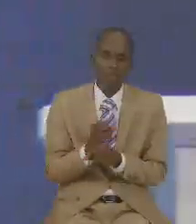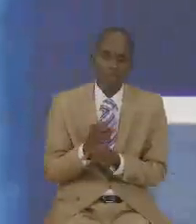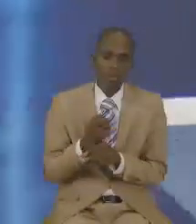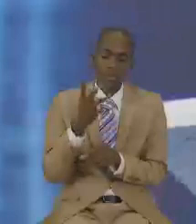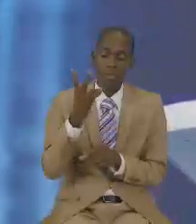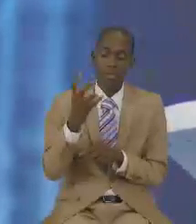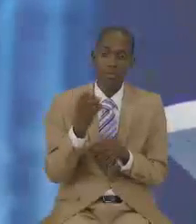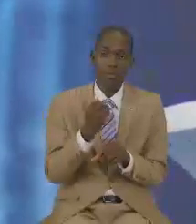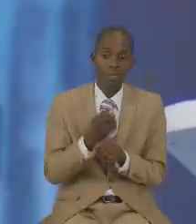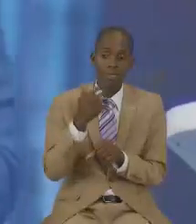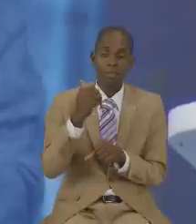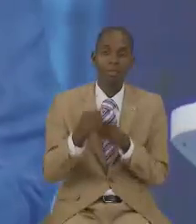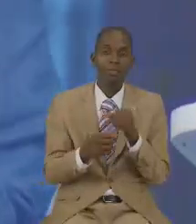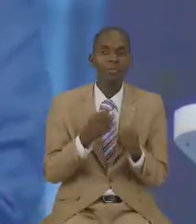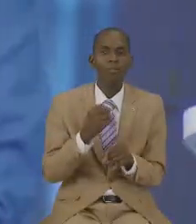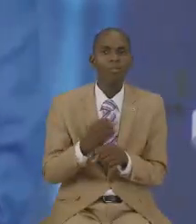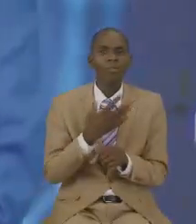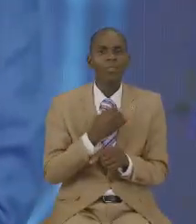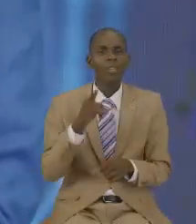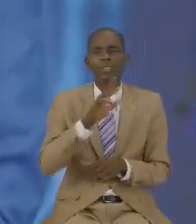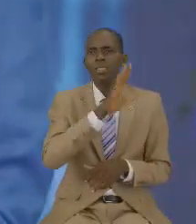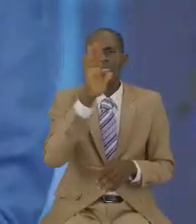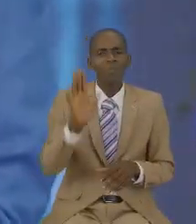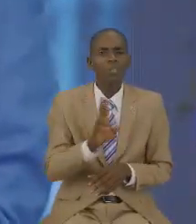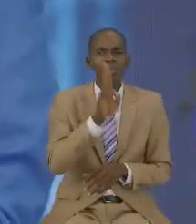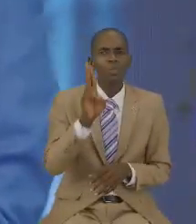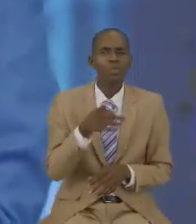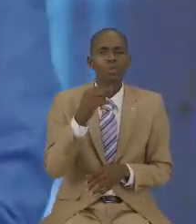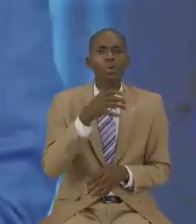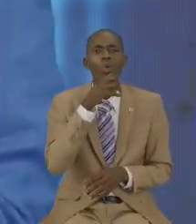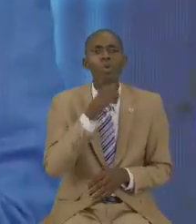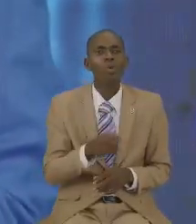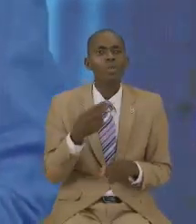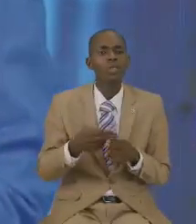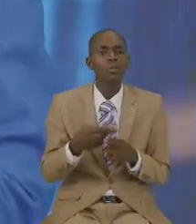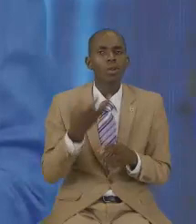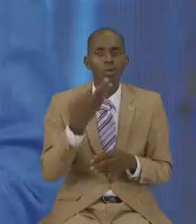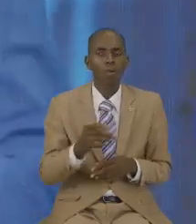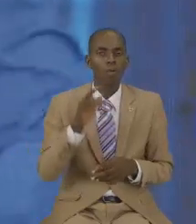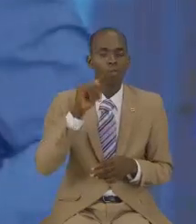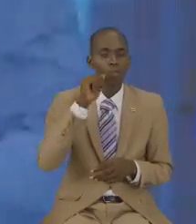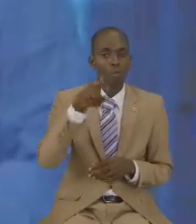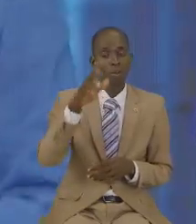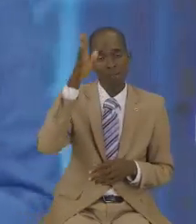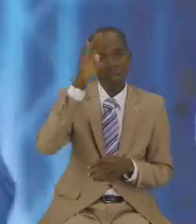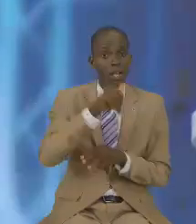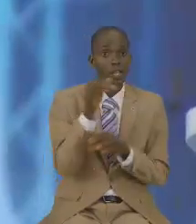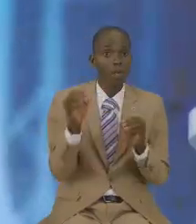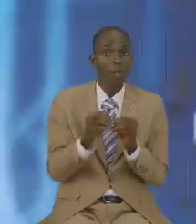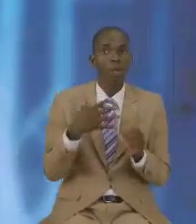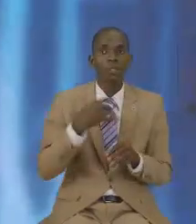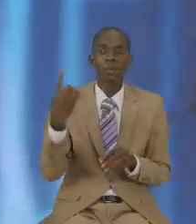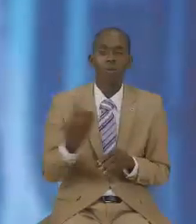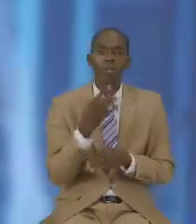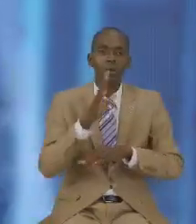7 years, 10 years, and you never use the old name of her father anymore. And you only say